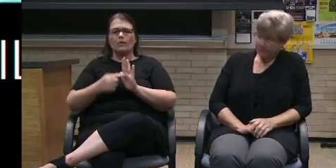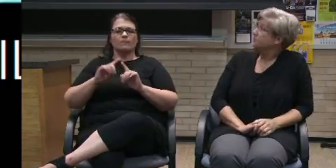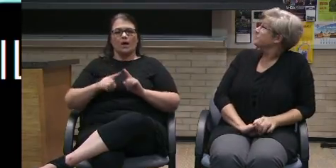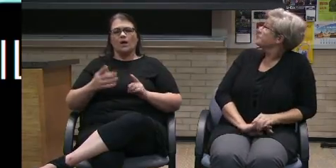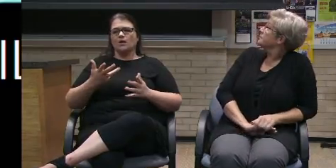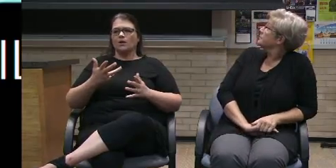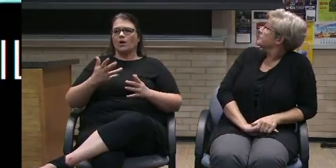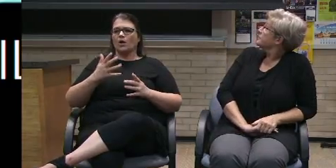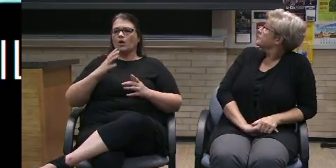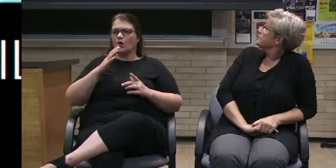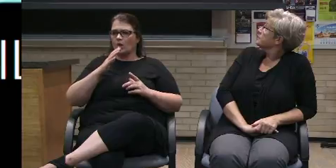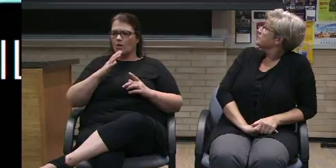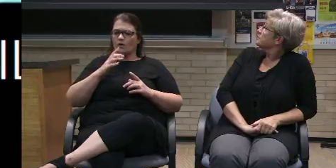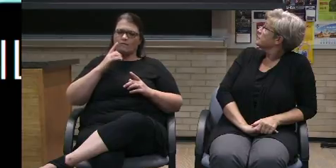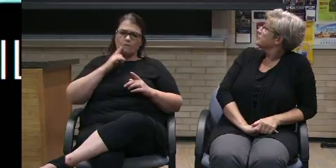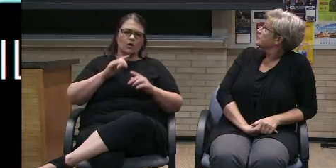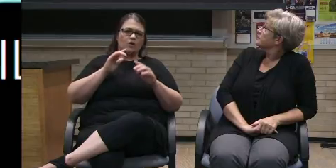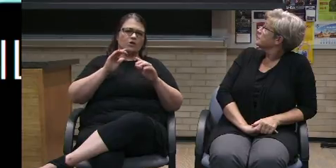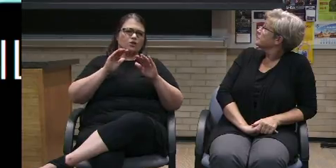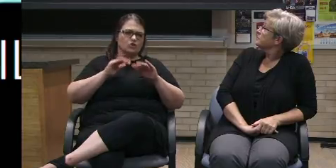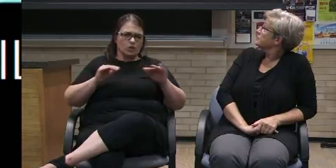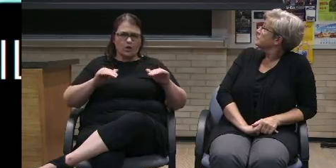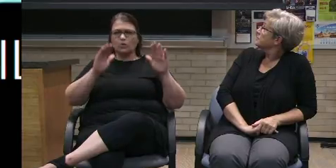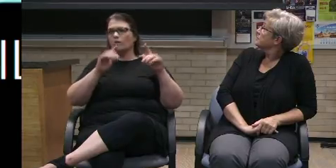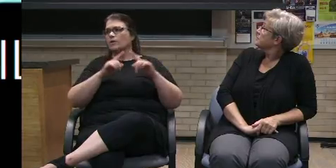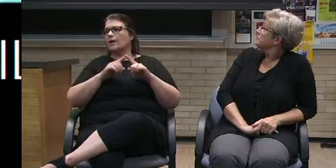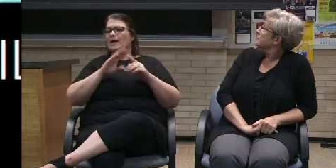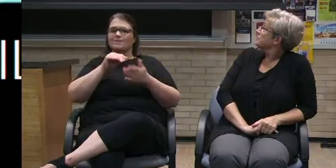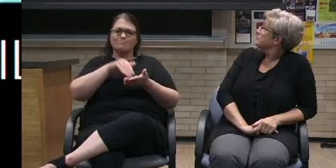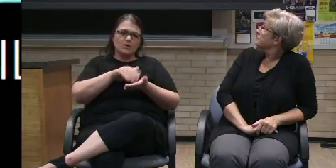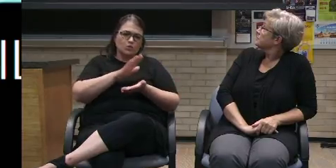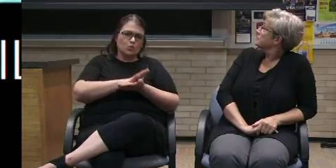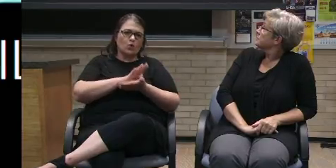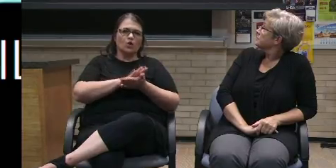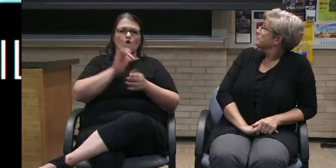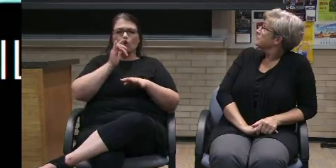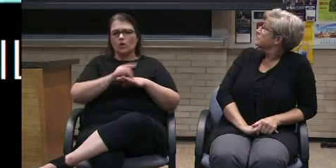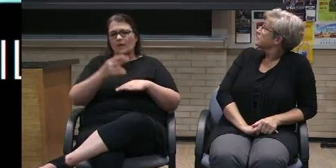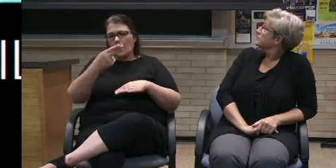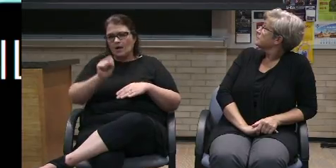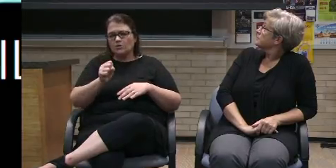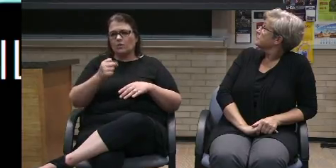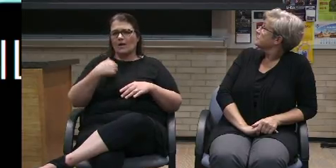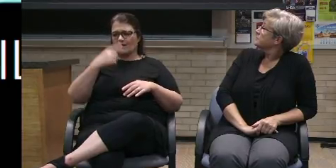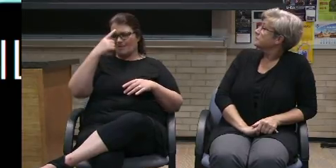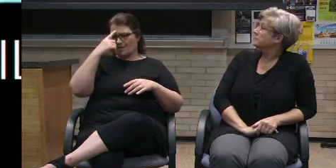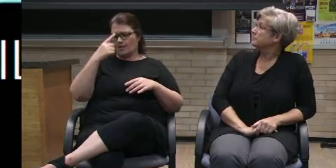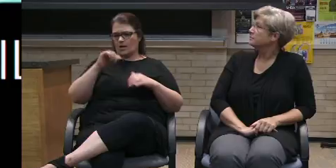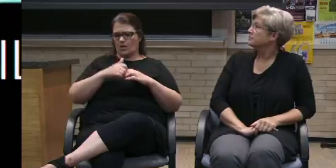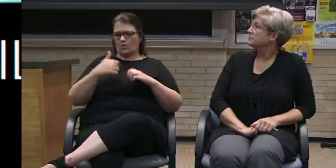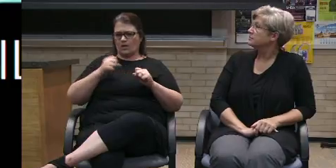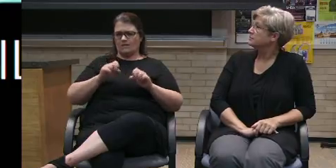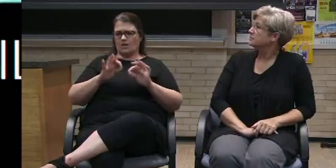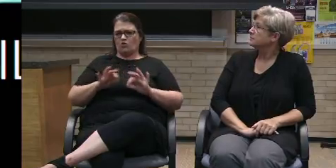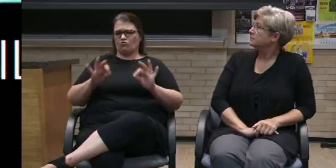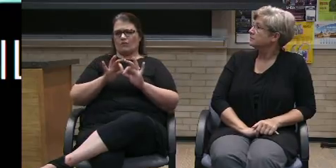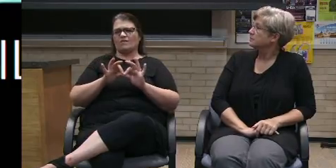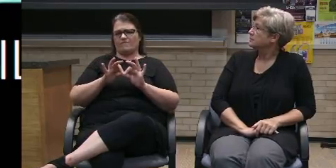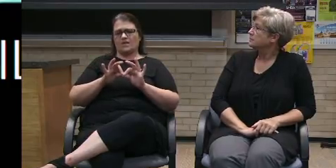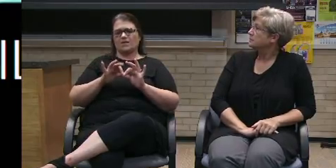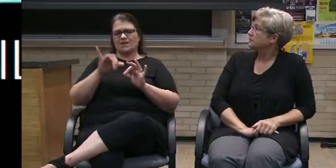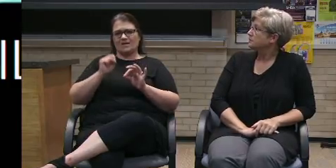culturally, for the childhood and middle school and early high school, I think the way we can be relevant in the context is